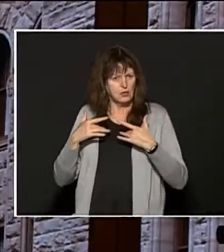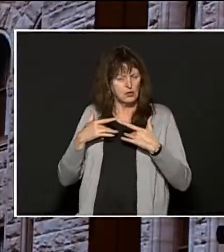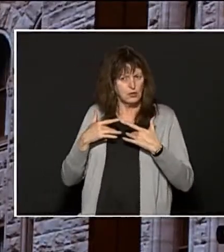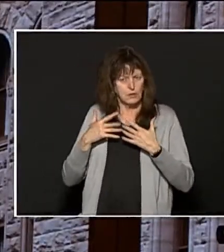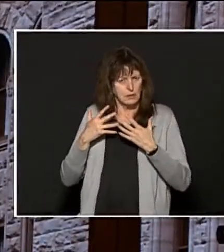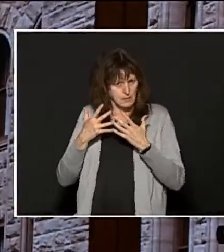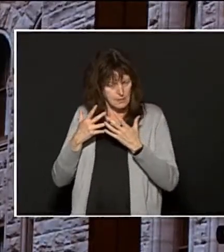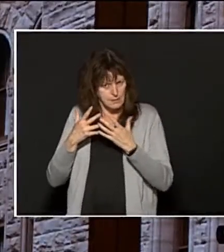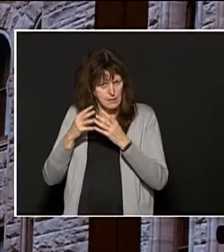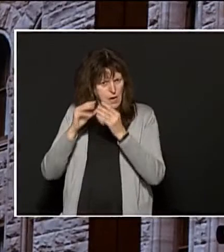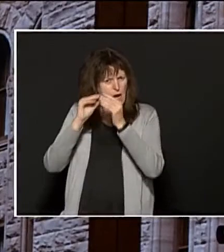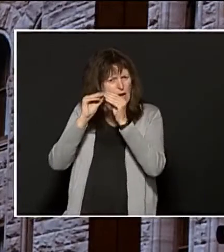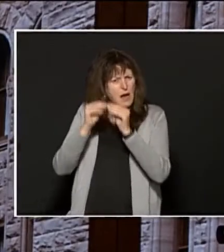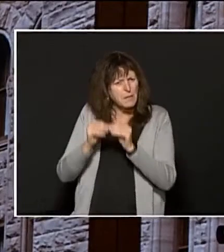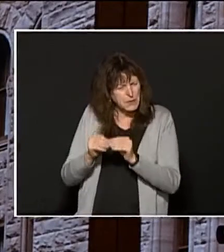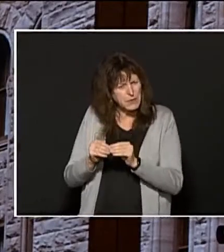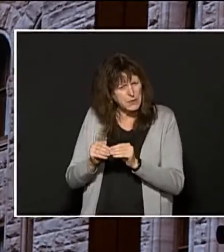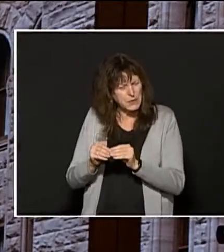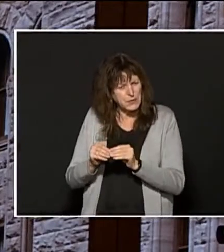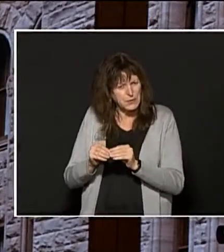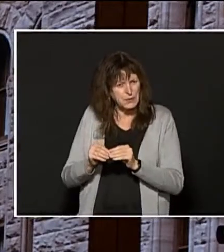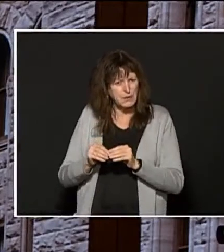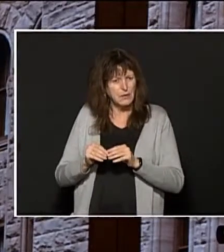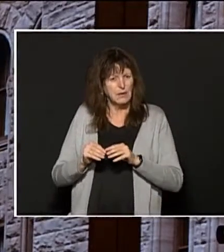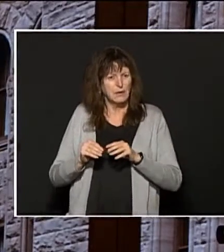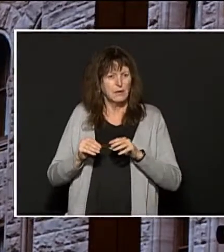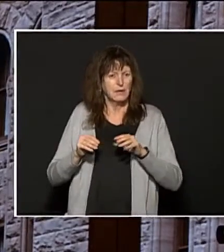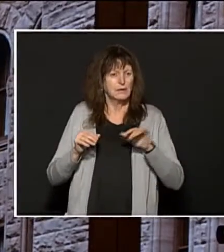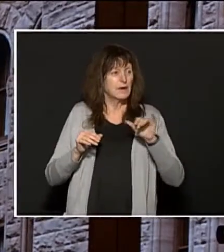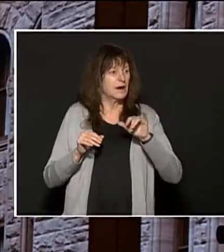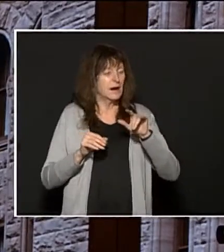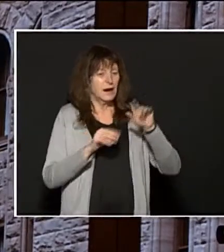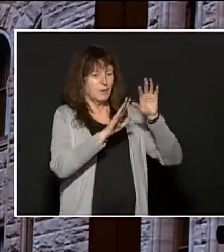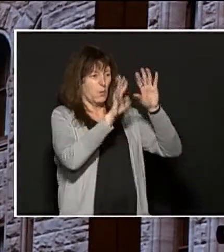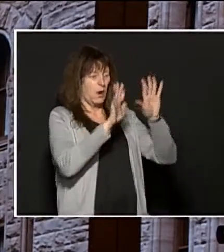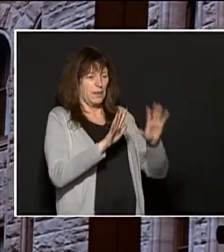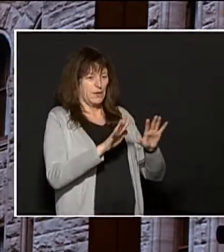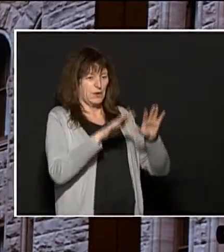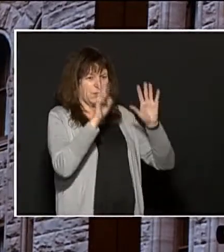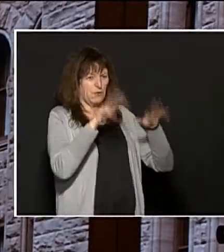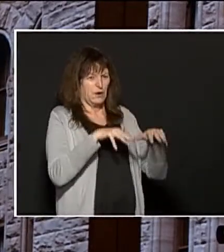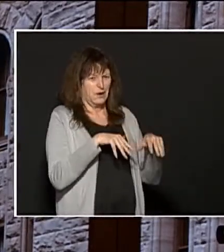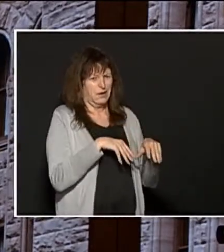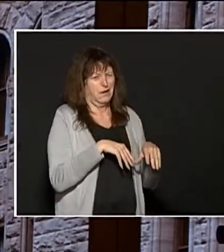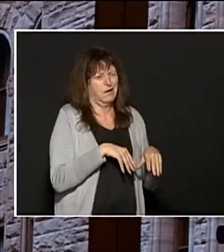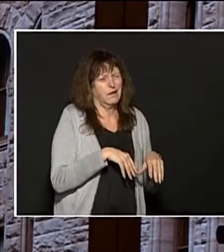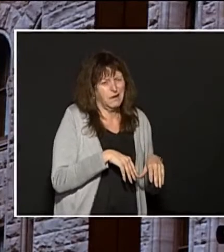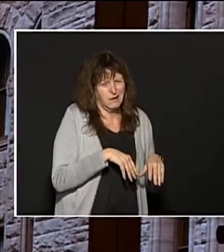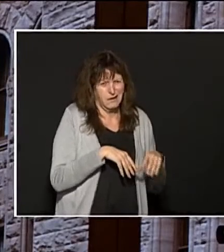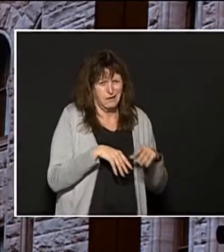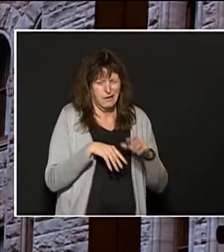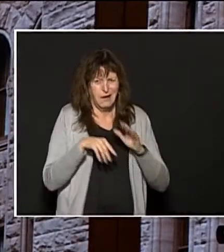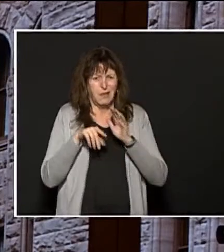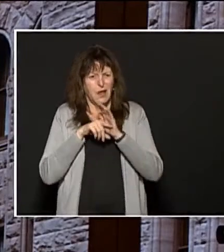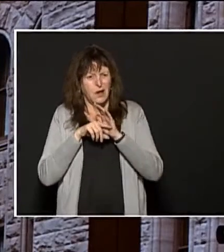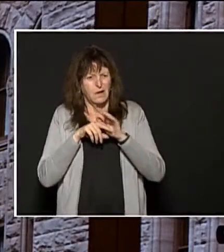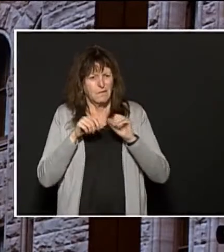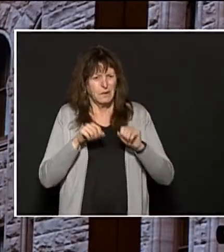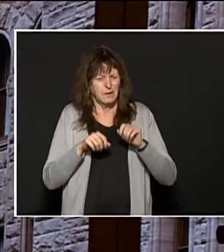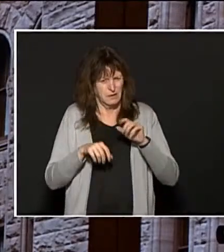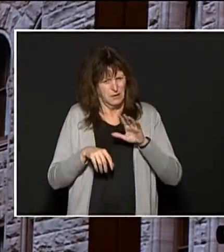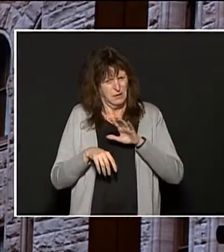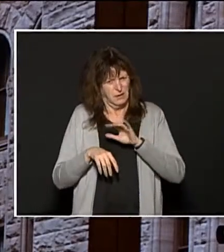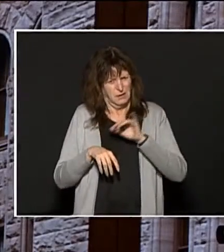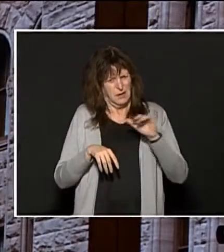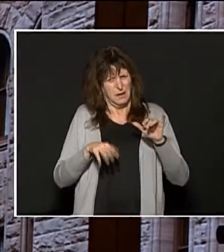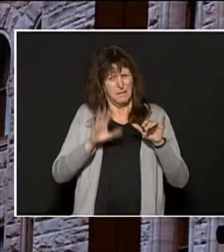weather, rain on that a little bit. We have to really be careful, and I know Dr. Brown has alluded to that. We're in a very precarious plateauing level